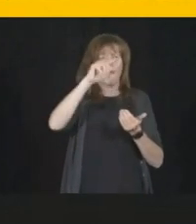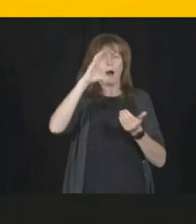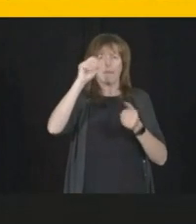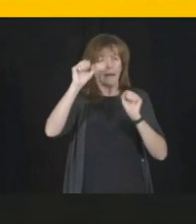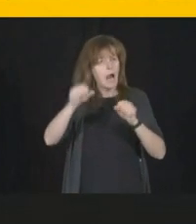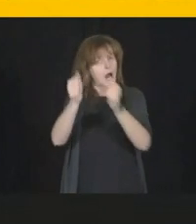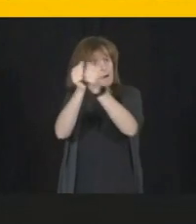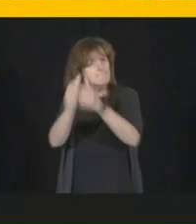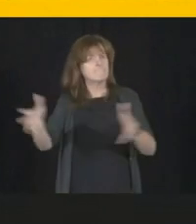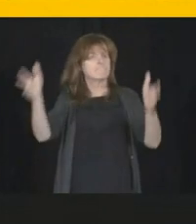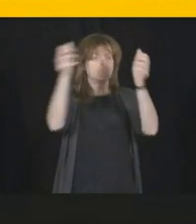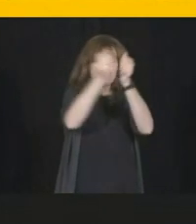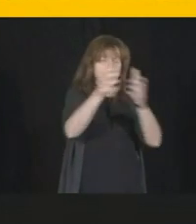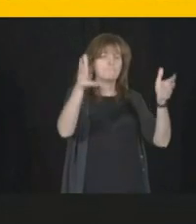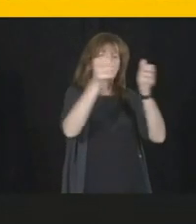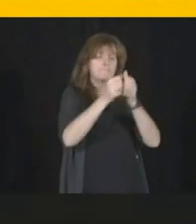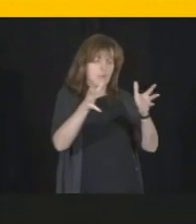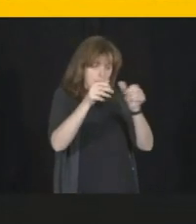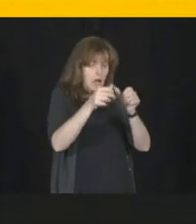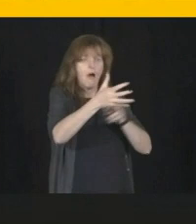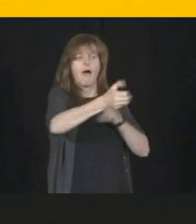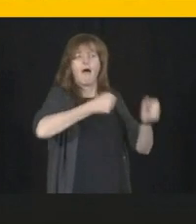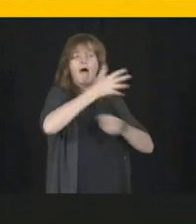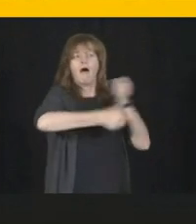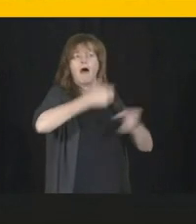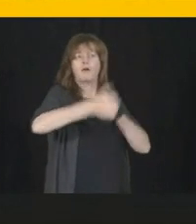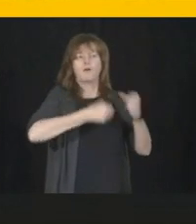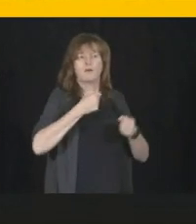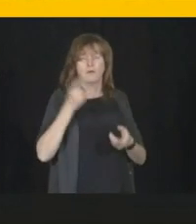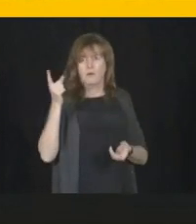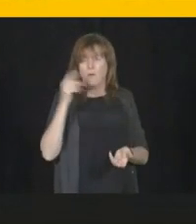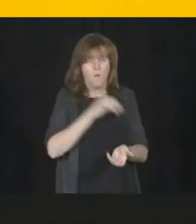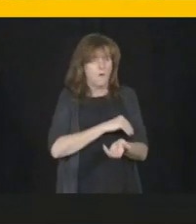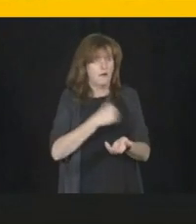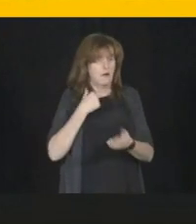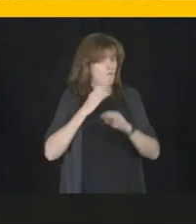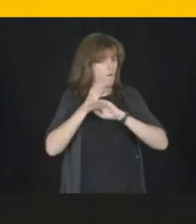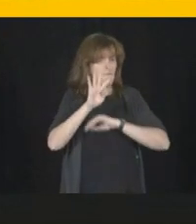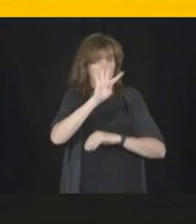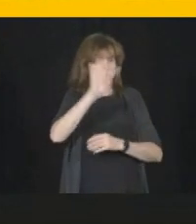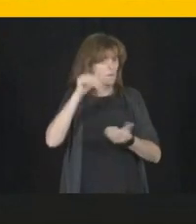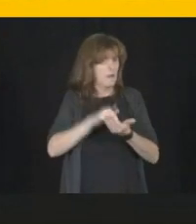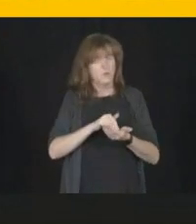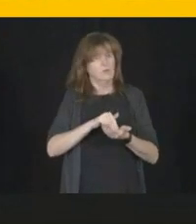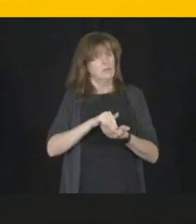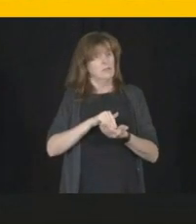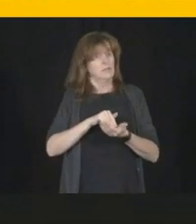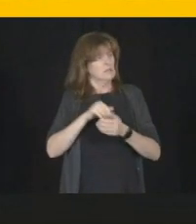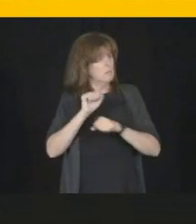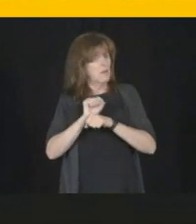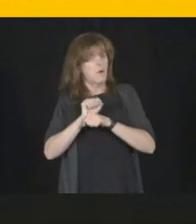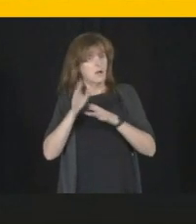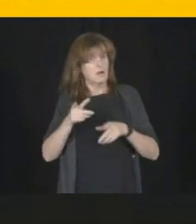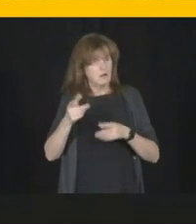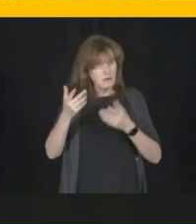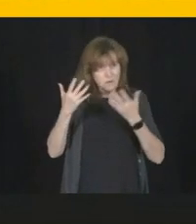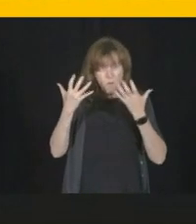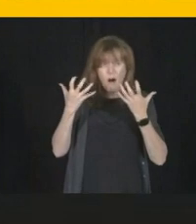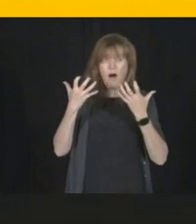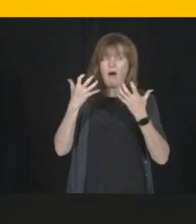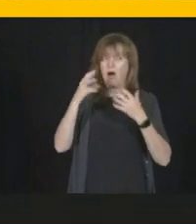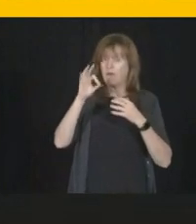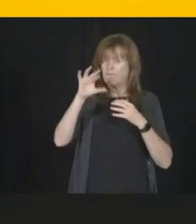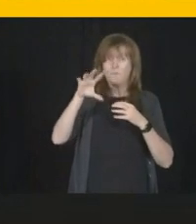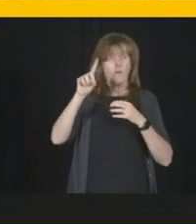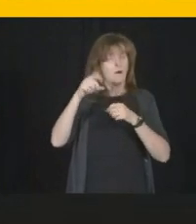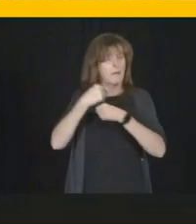manufacture cars anywhere in the world. We have some of the top manufacturers anywhere in the world, right here in Ontario. We have the best people